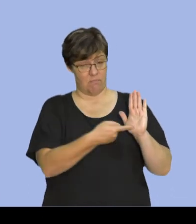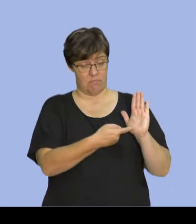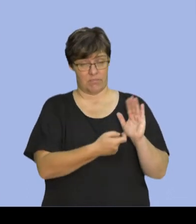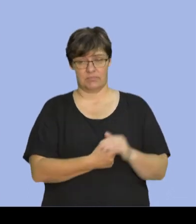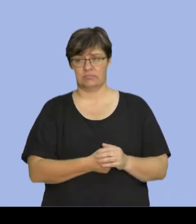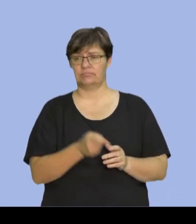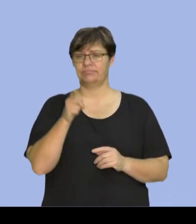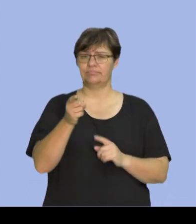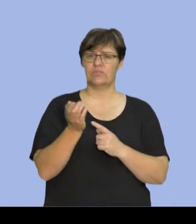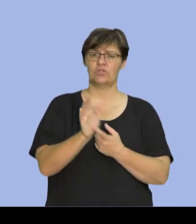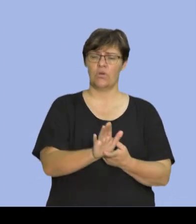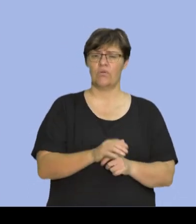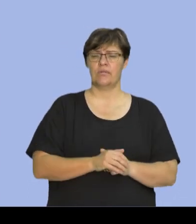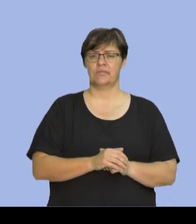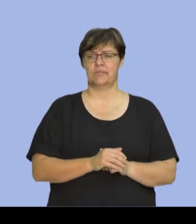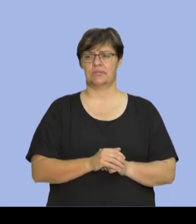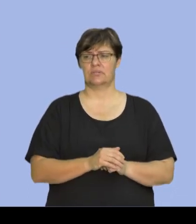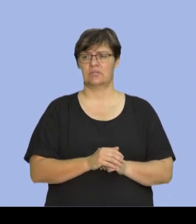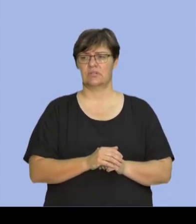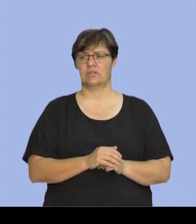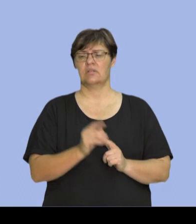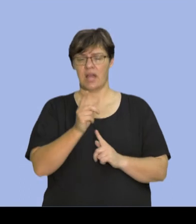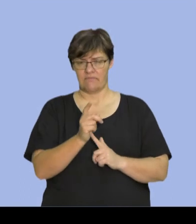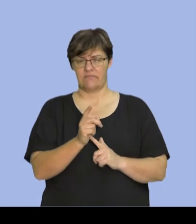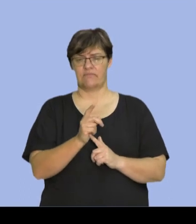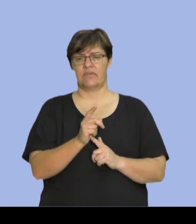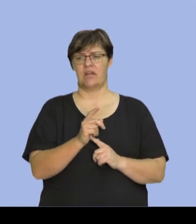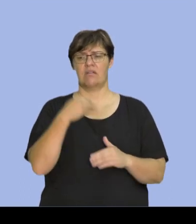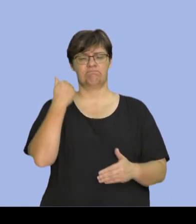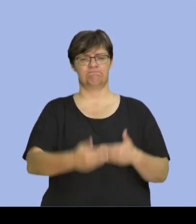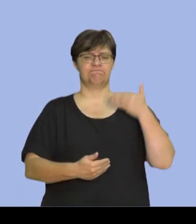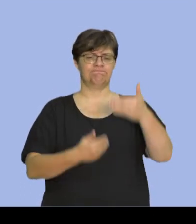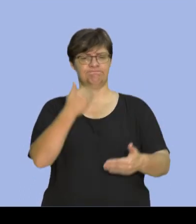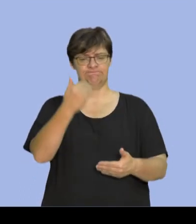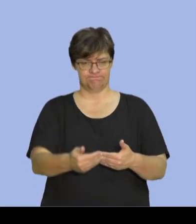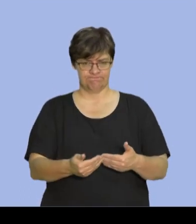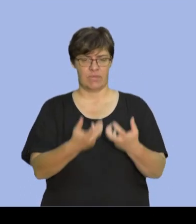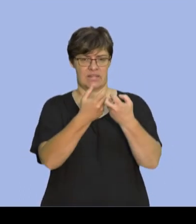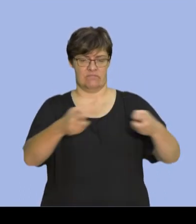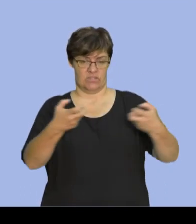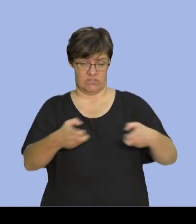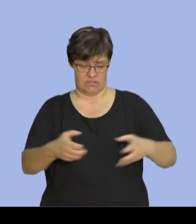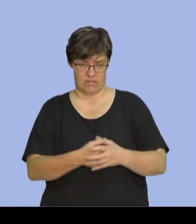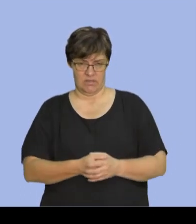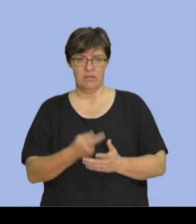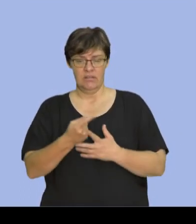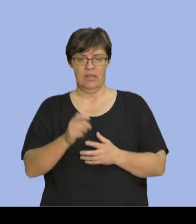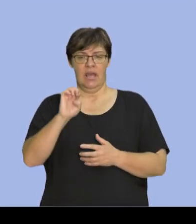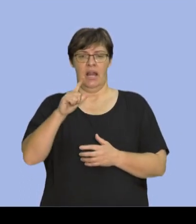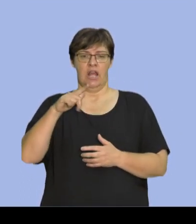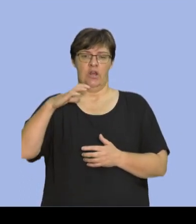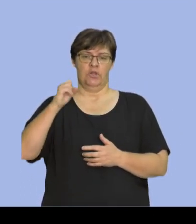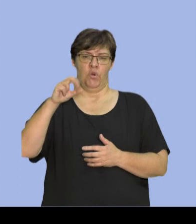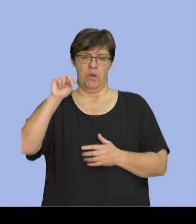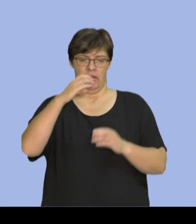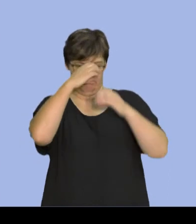this illustration, we're seeing cells undergoing various stages of cell division. And this is an electron microscope